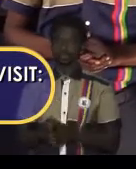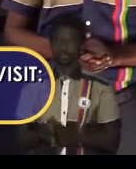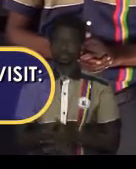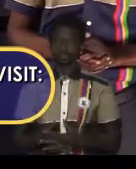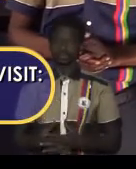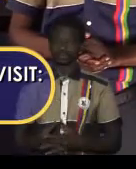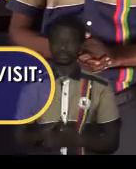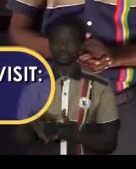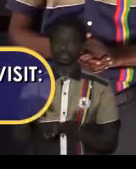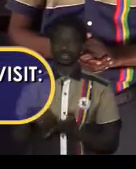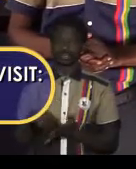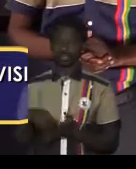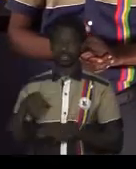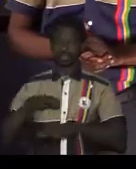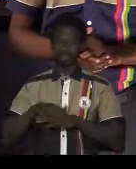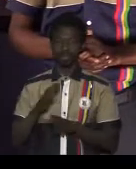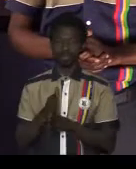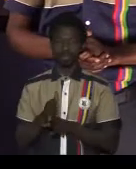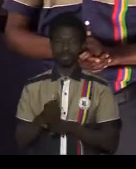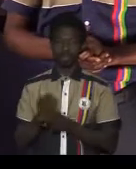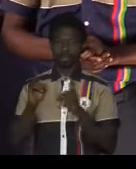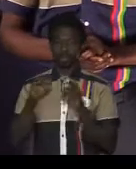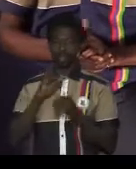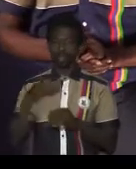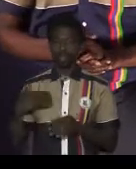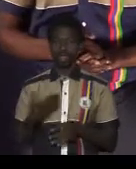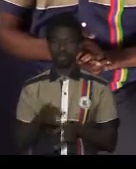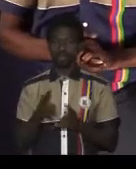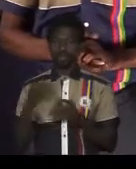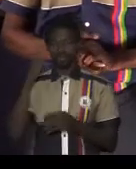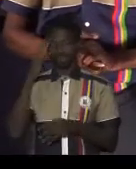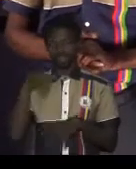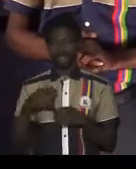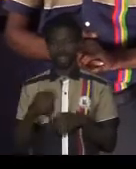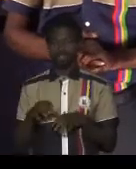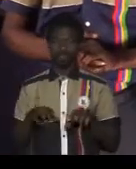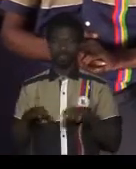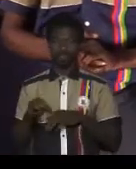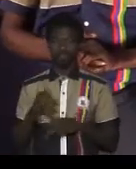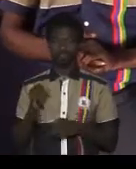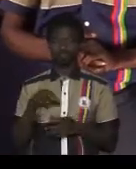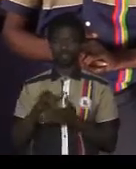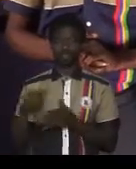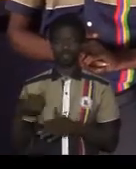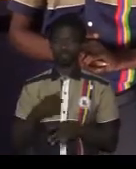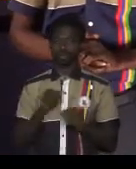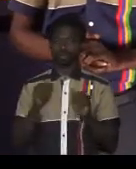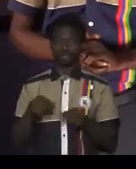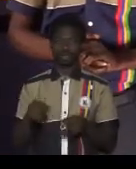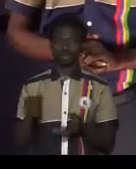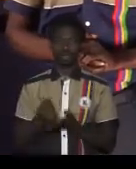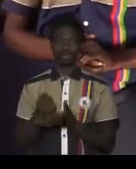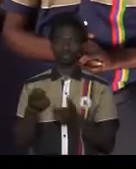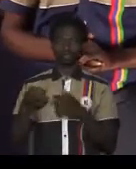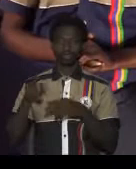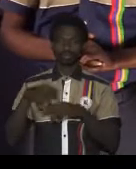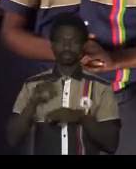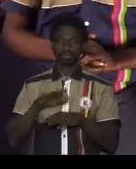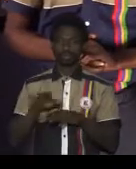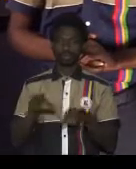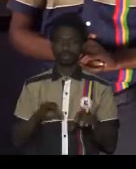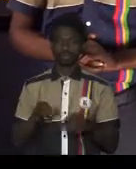bit.ly/LASUBEB-TESTS. These online assessments are our way of knowing how well you are performing so that we can help you to improve on your